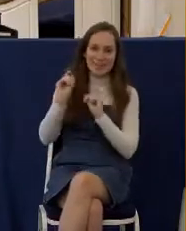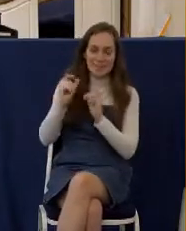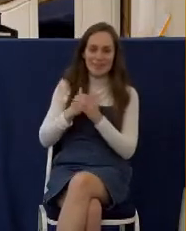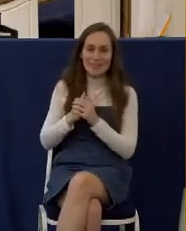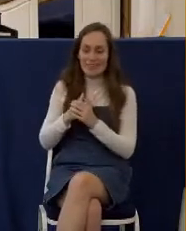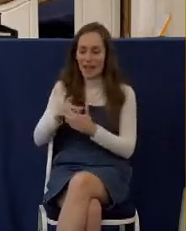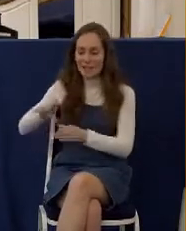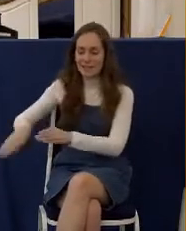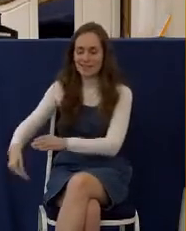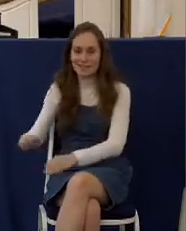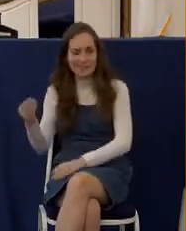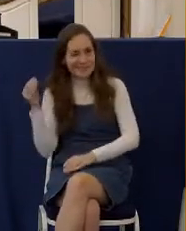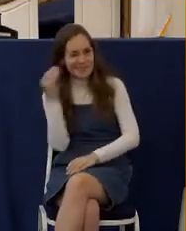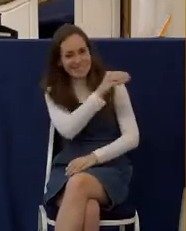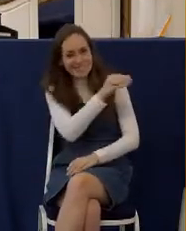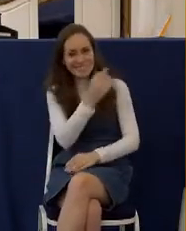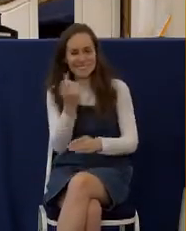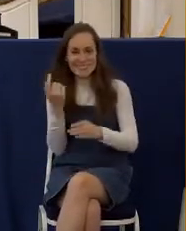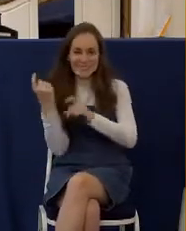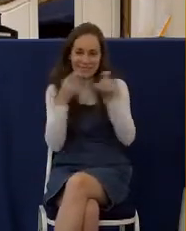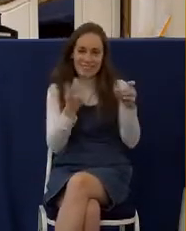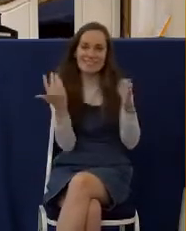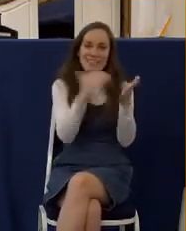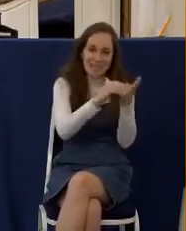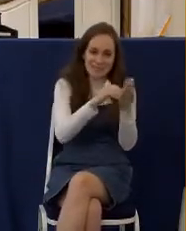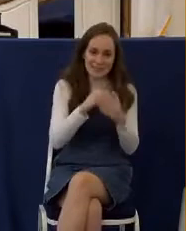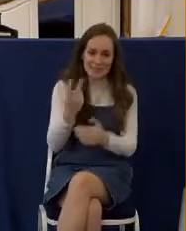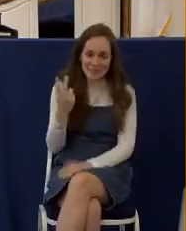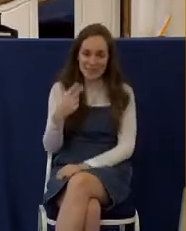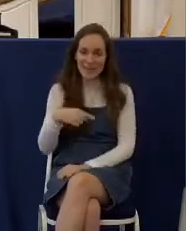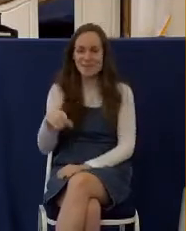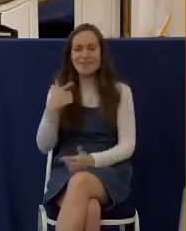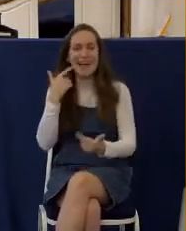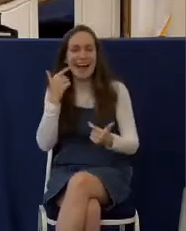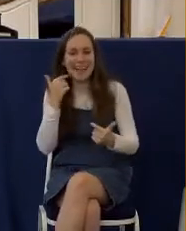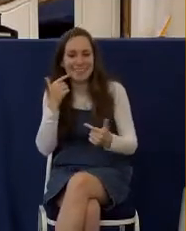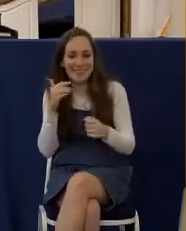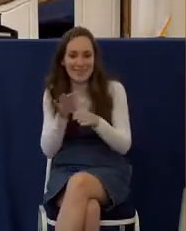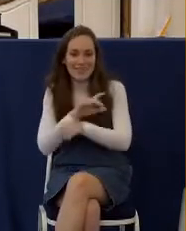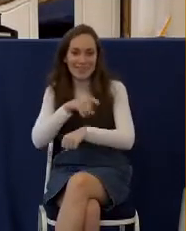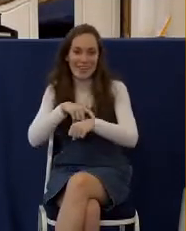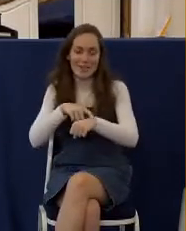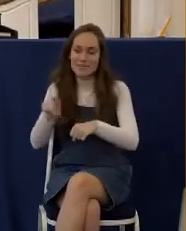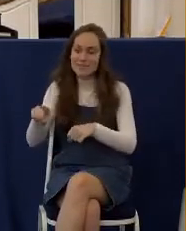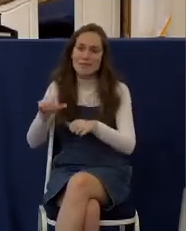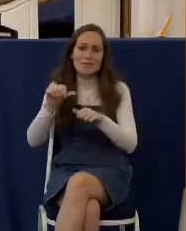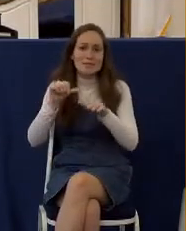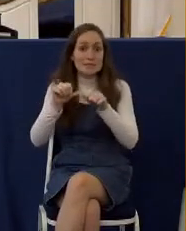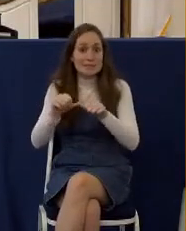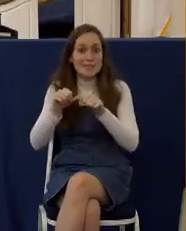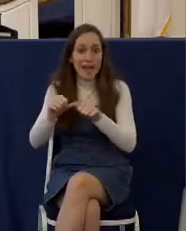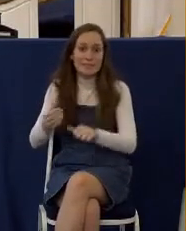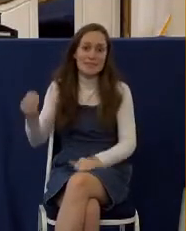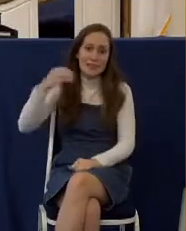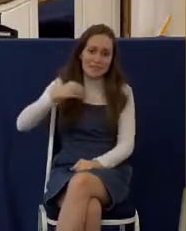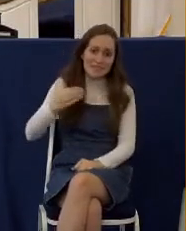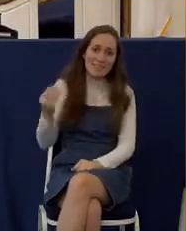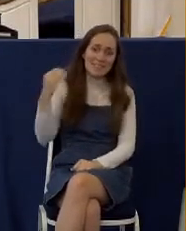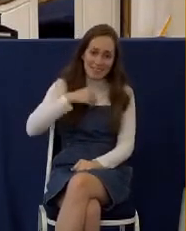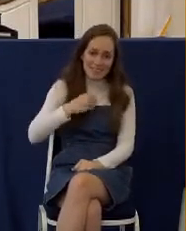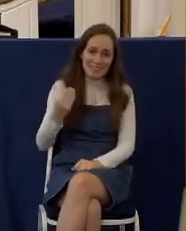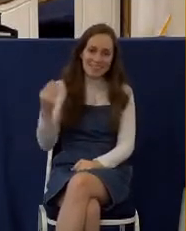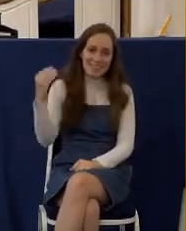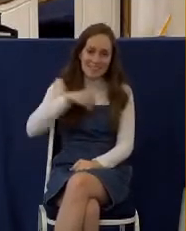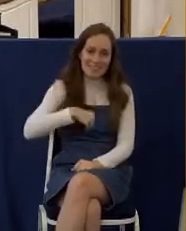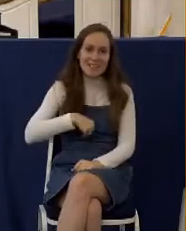in, and he grabbed another, and he shoved another in. And he was laughing the whole time. I mean, he just kept shoving Cheetos in until